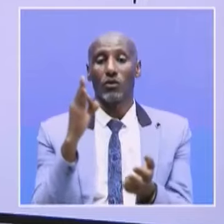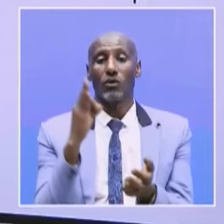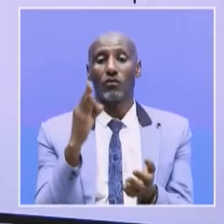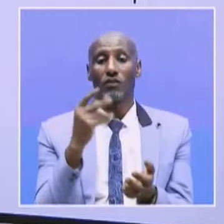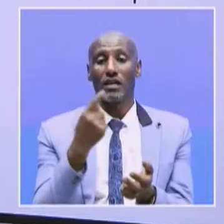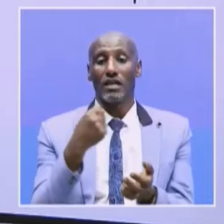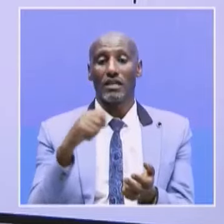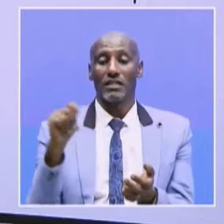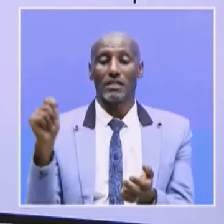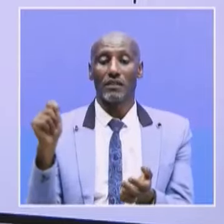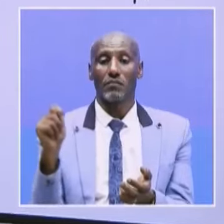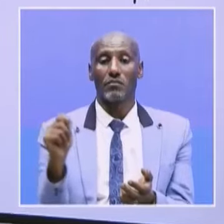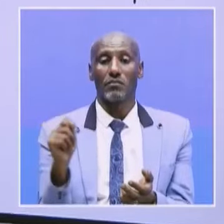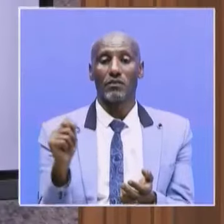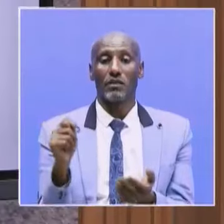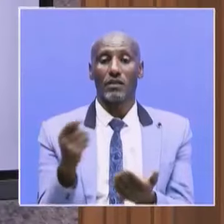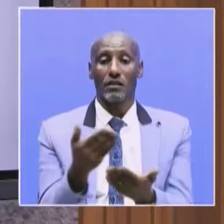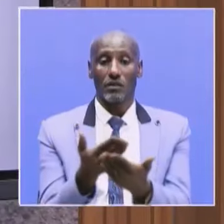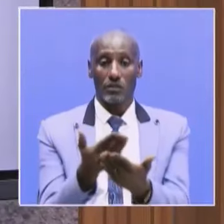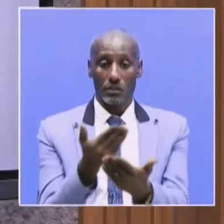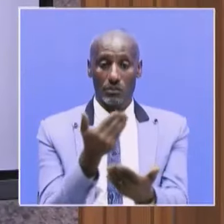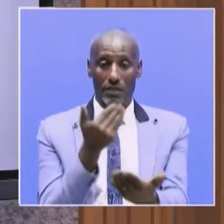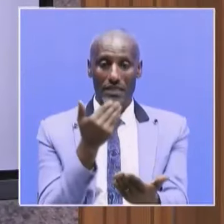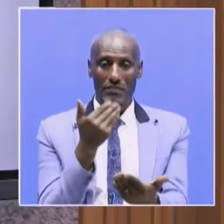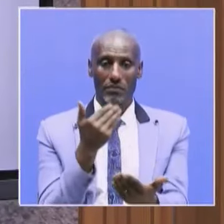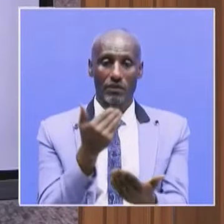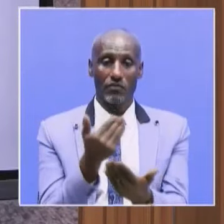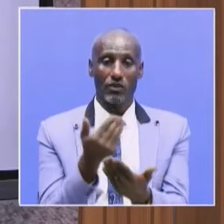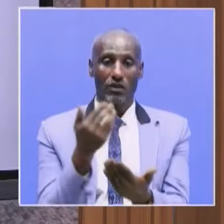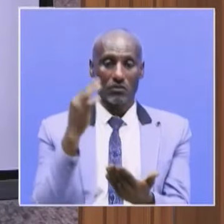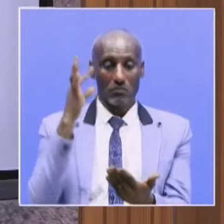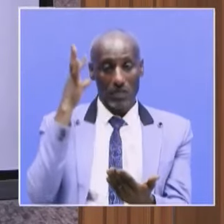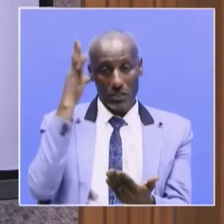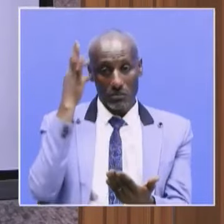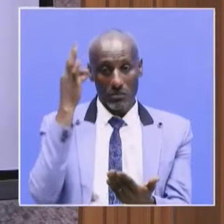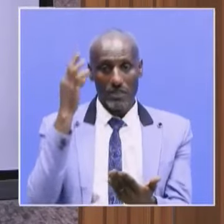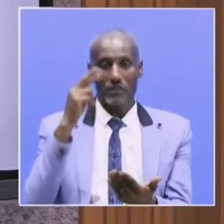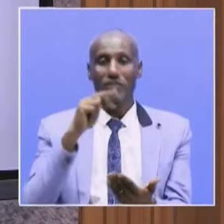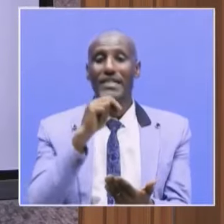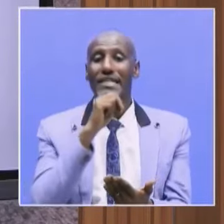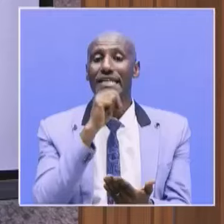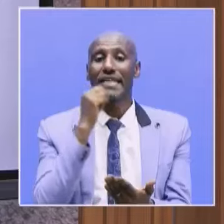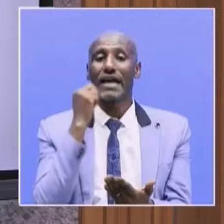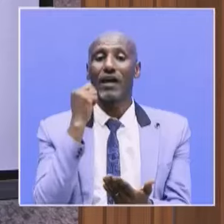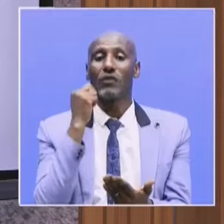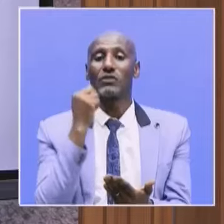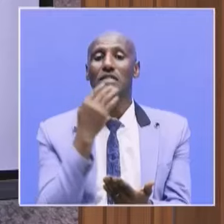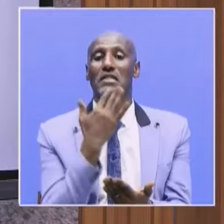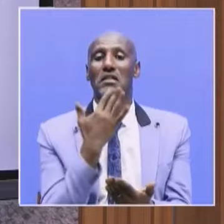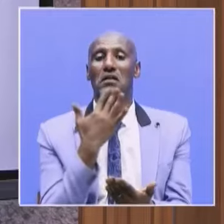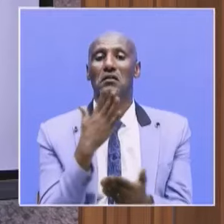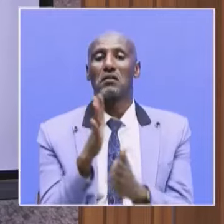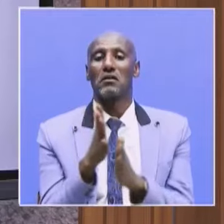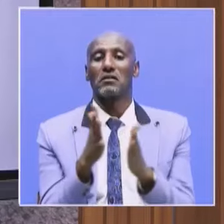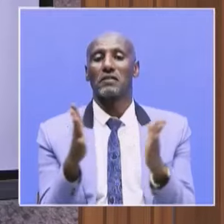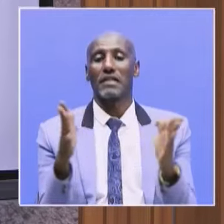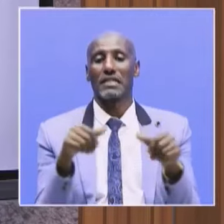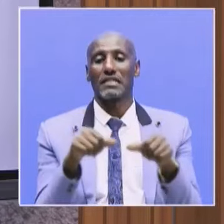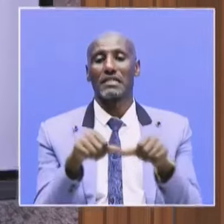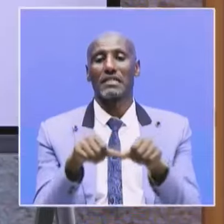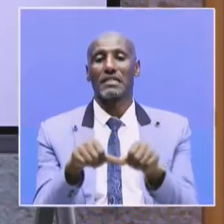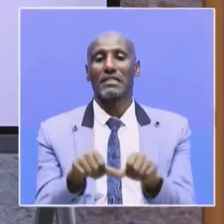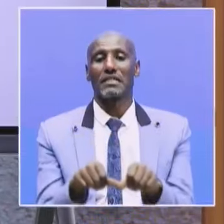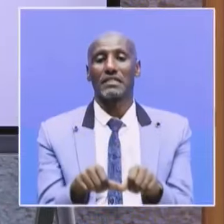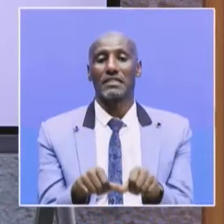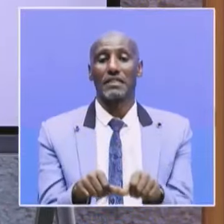use that before specific nouns that included what I said already, size, color, and etc. And also